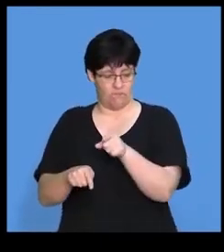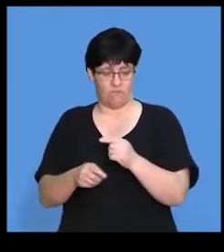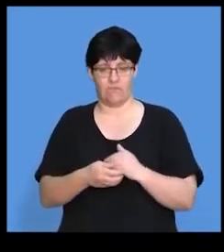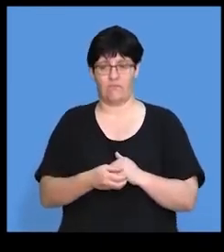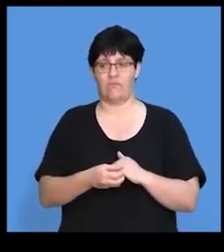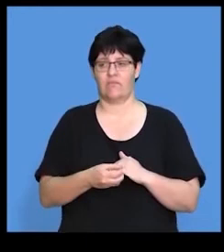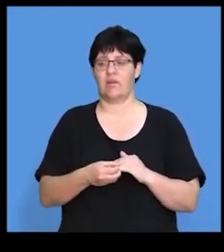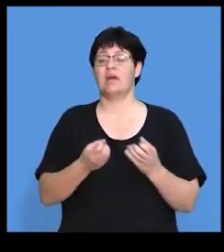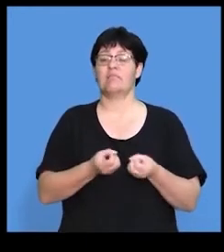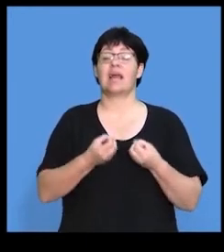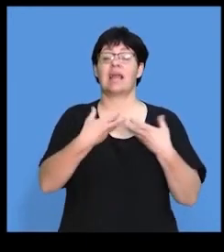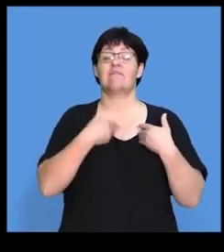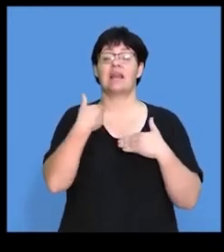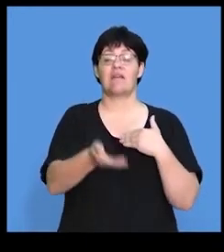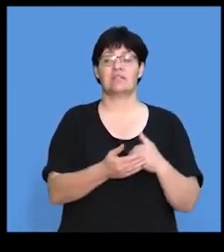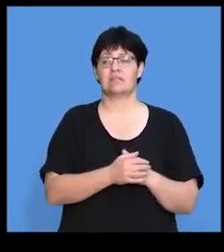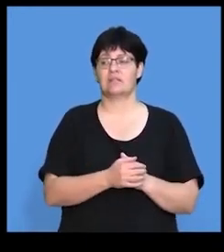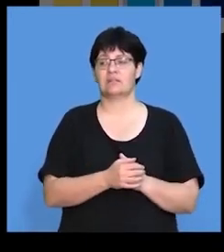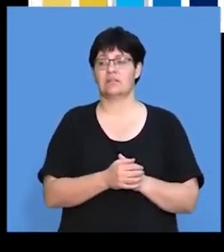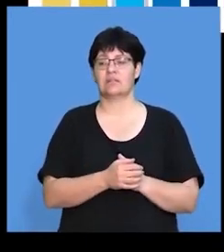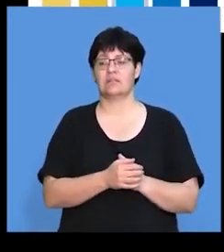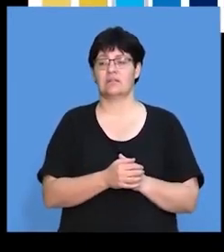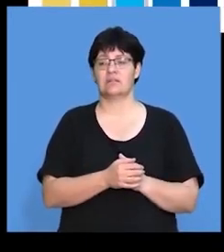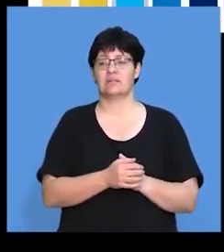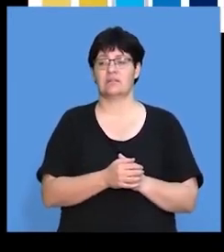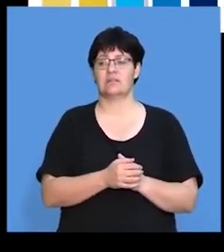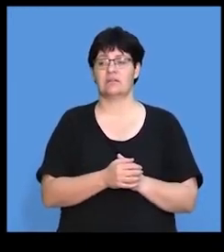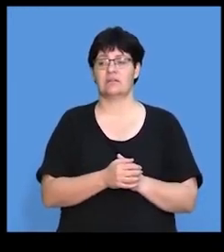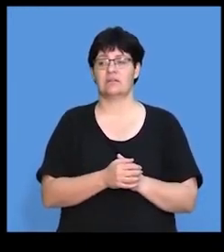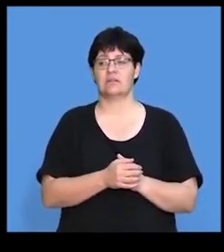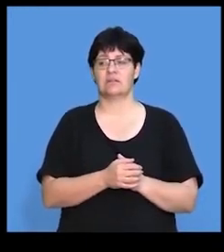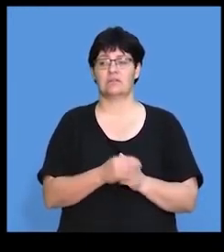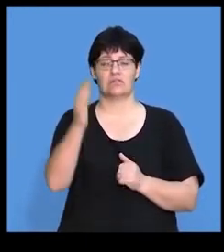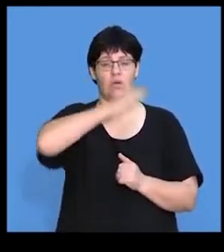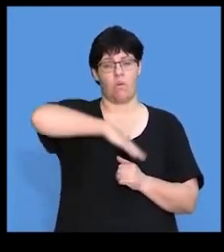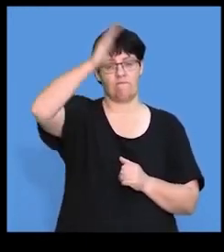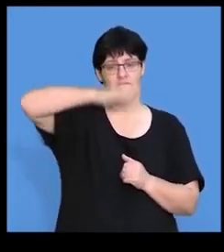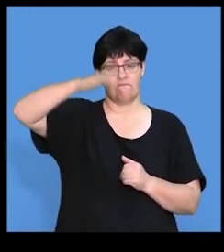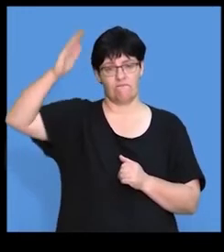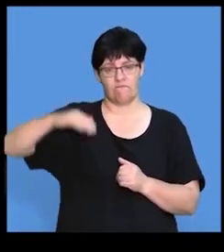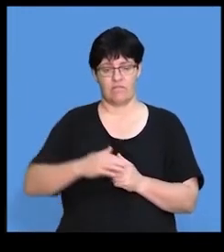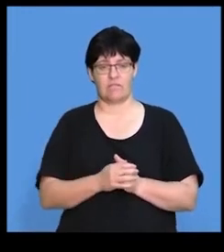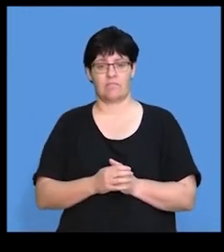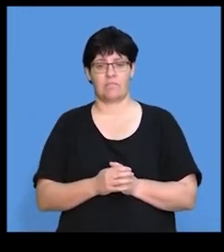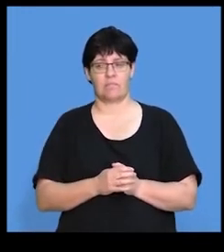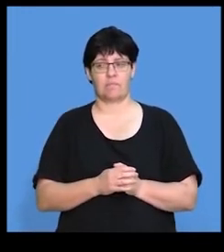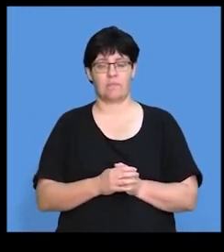factor over there. And that leaves me, just going to come onto the side over here. I'm just going to erase that.